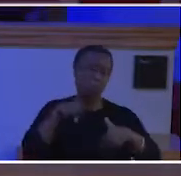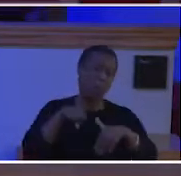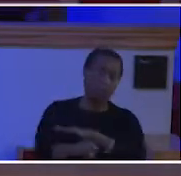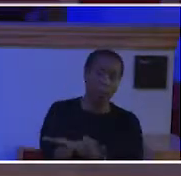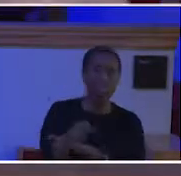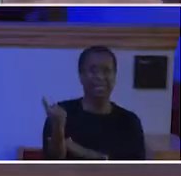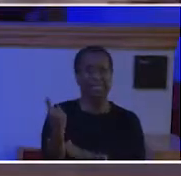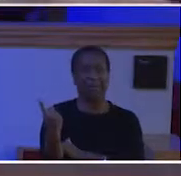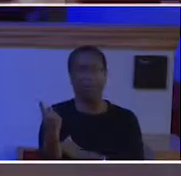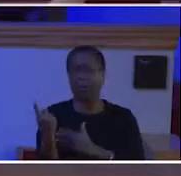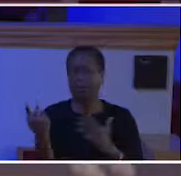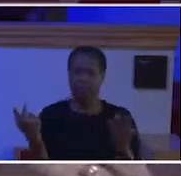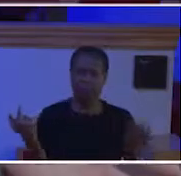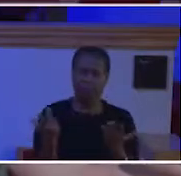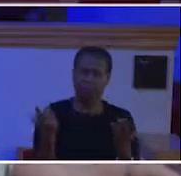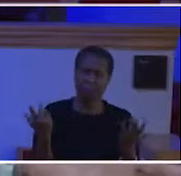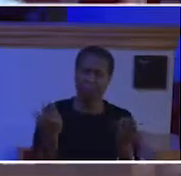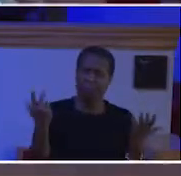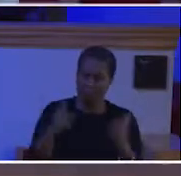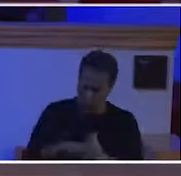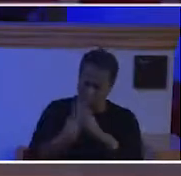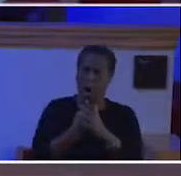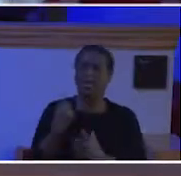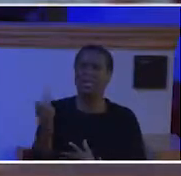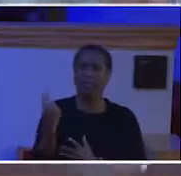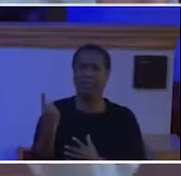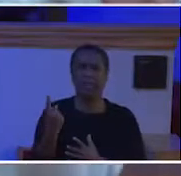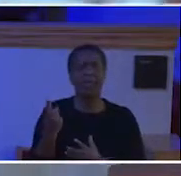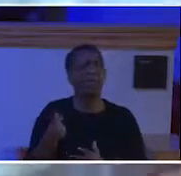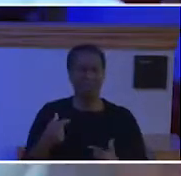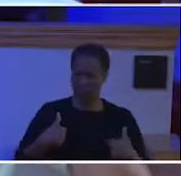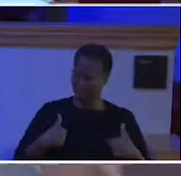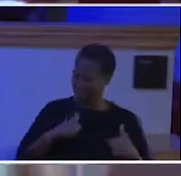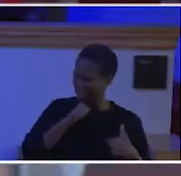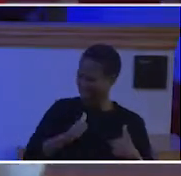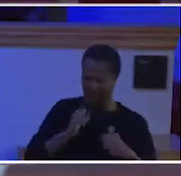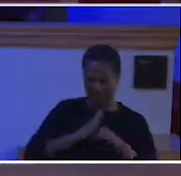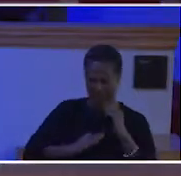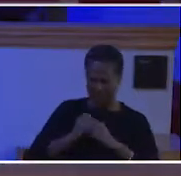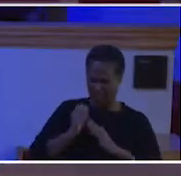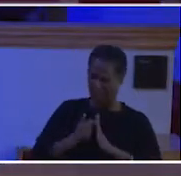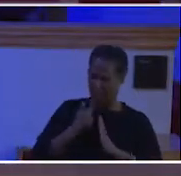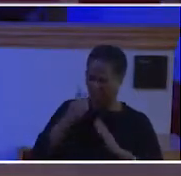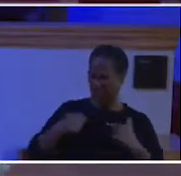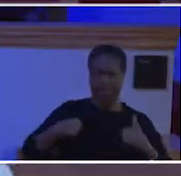in me that's grand and significant, but it's an inconvenient moment,